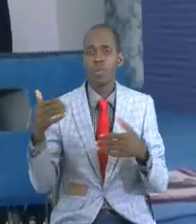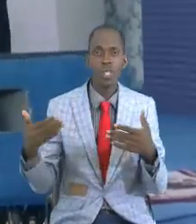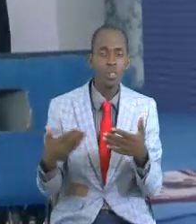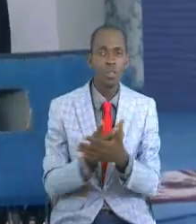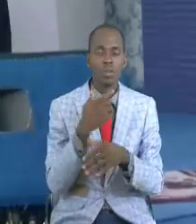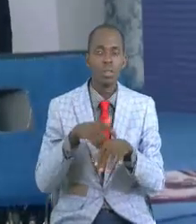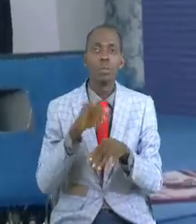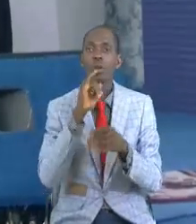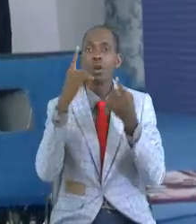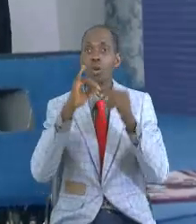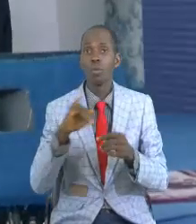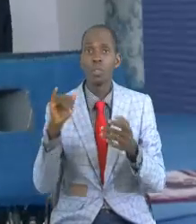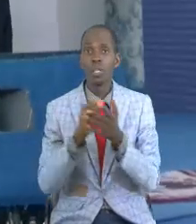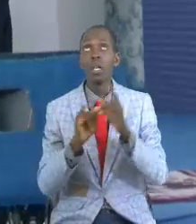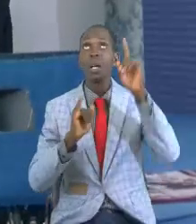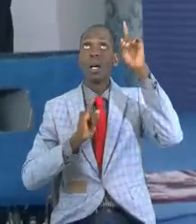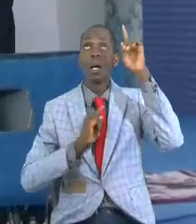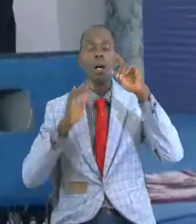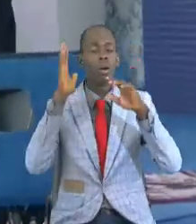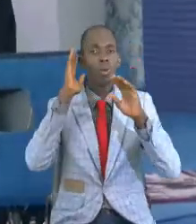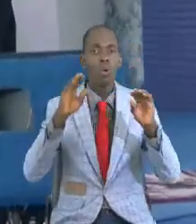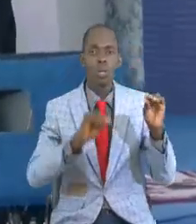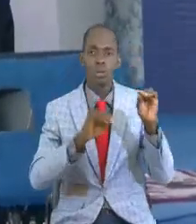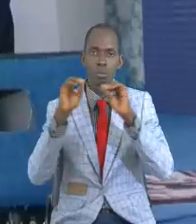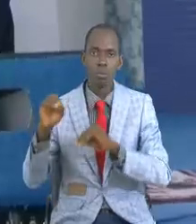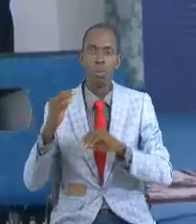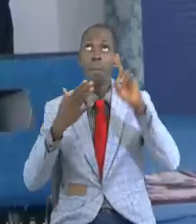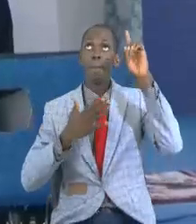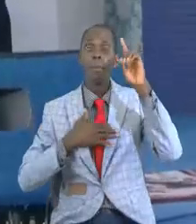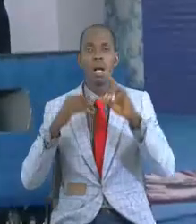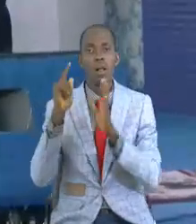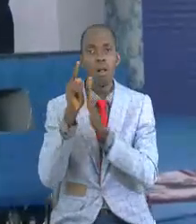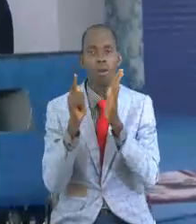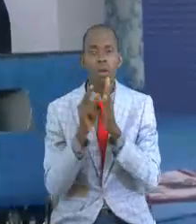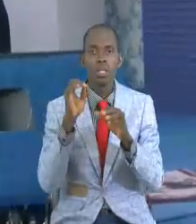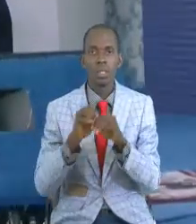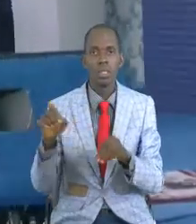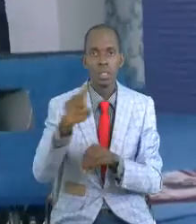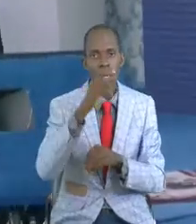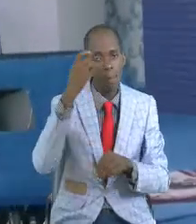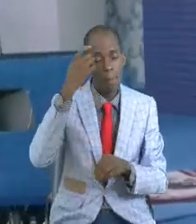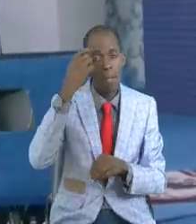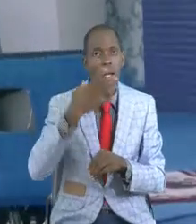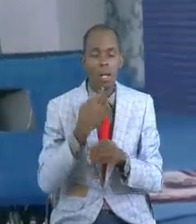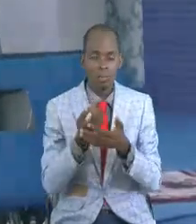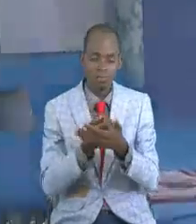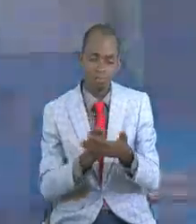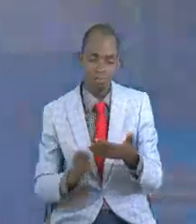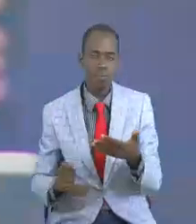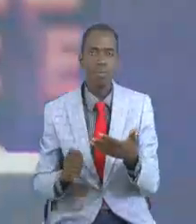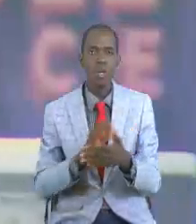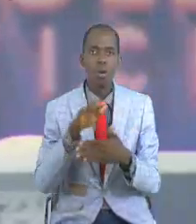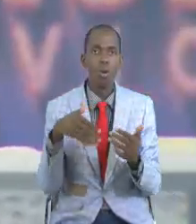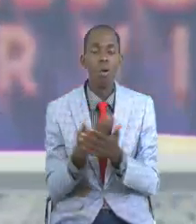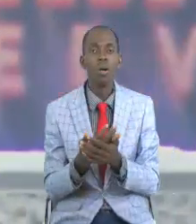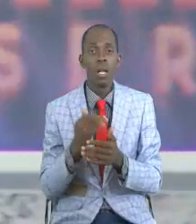coming. I will put my laws in their mind and write them. I